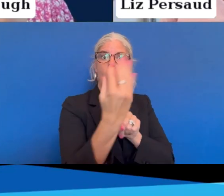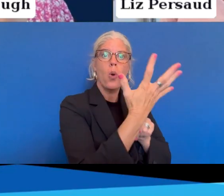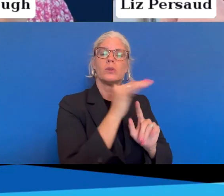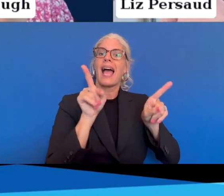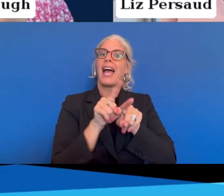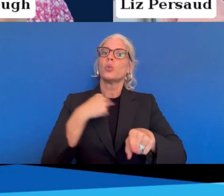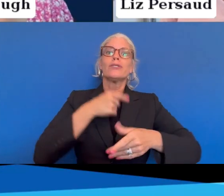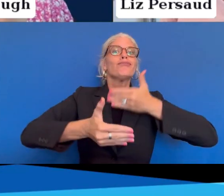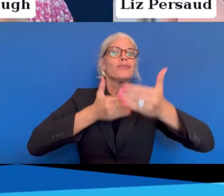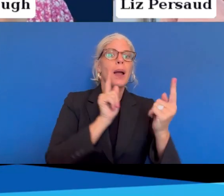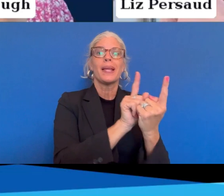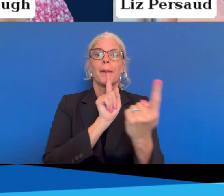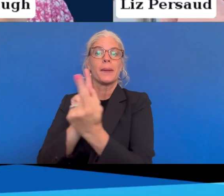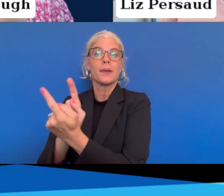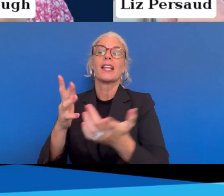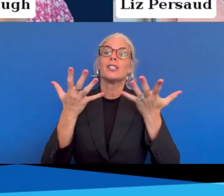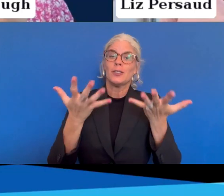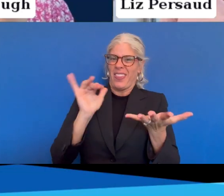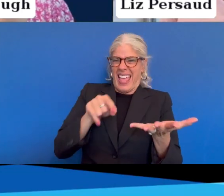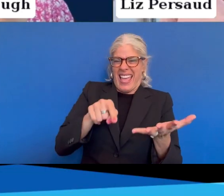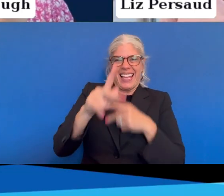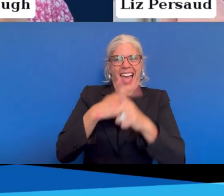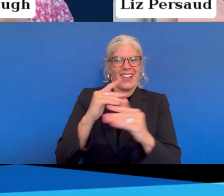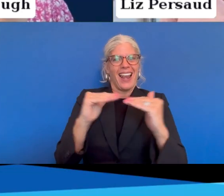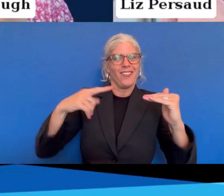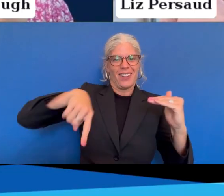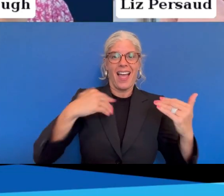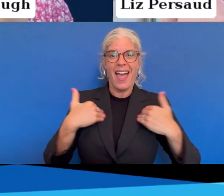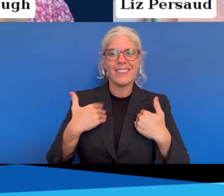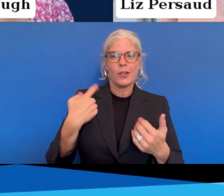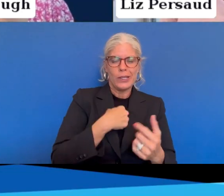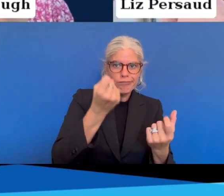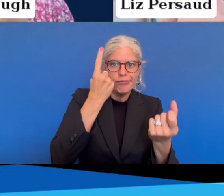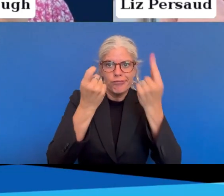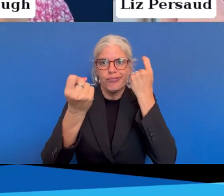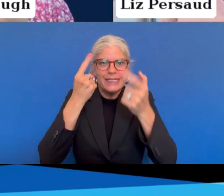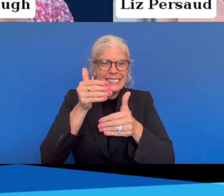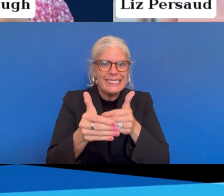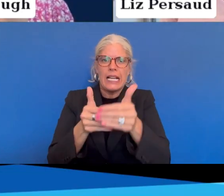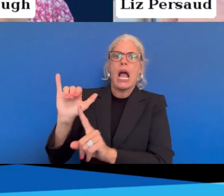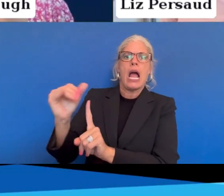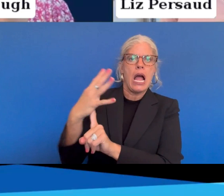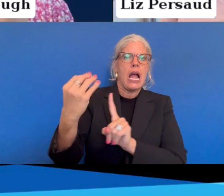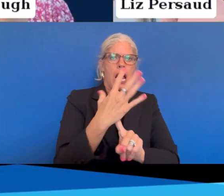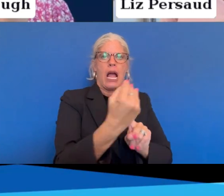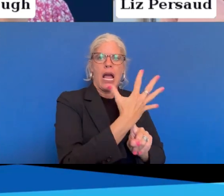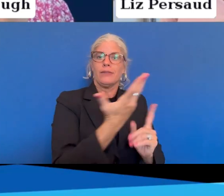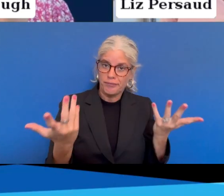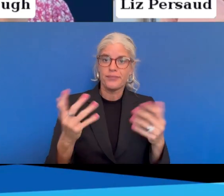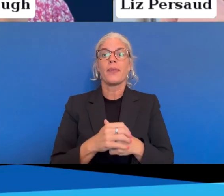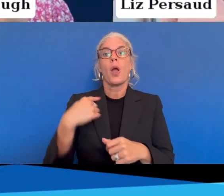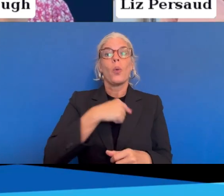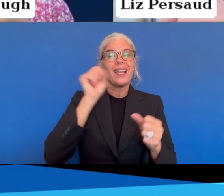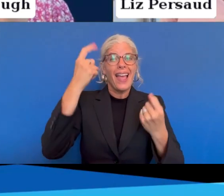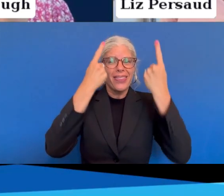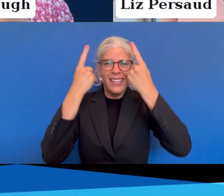all the diseases and medicines and treatments that we're going to be exposed to or come down the pipeline. So what I want to do is sort of kind